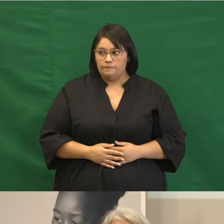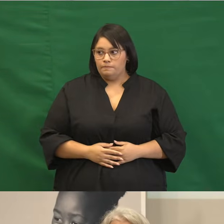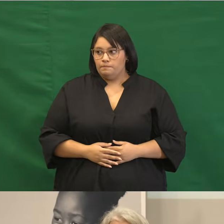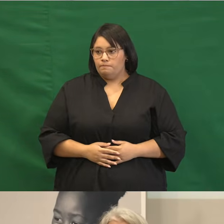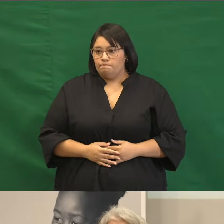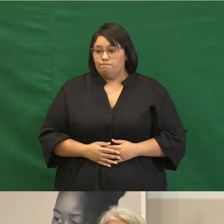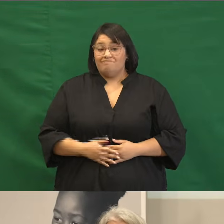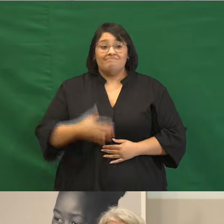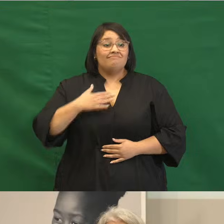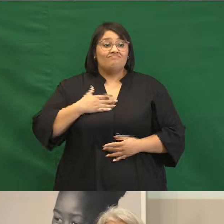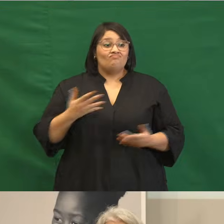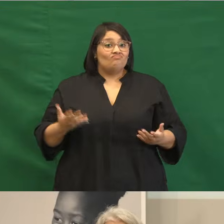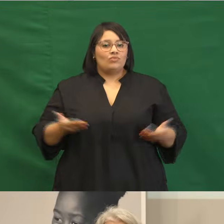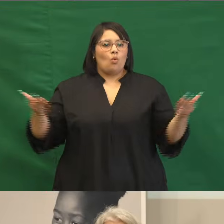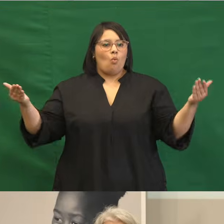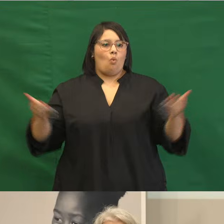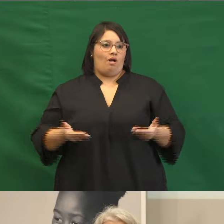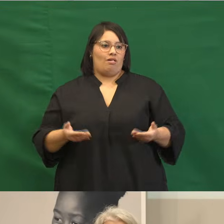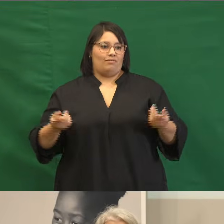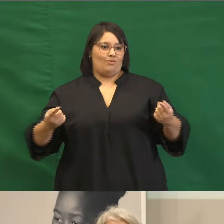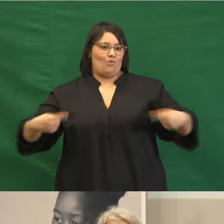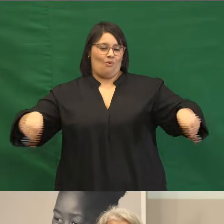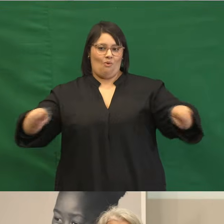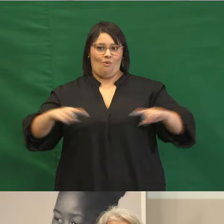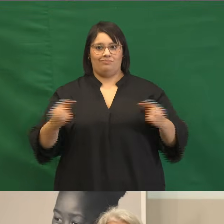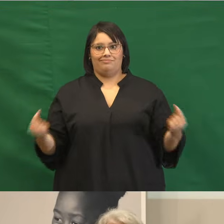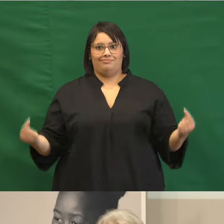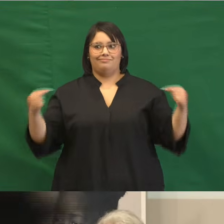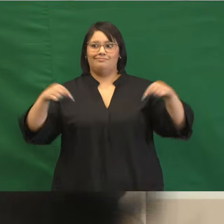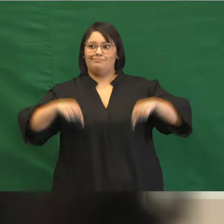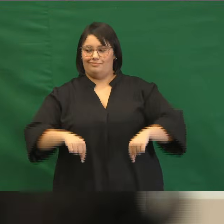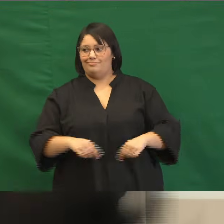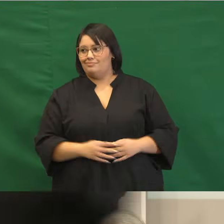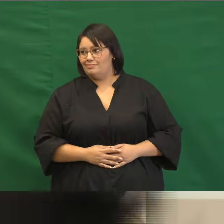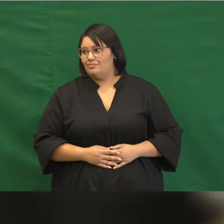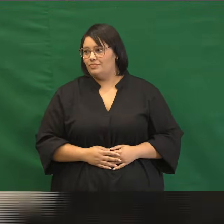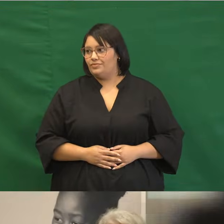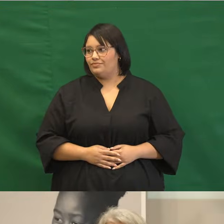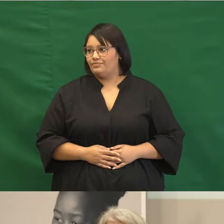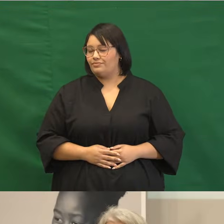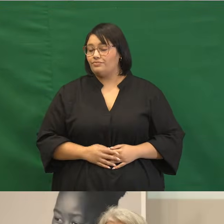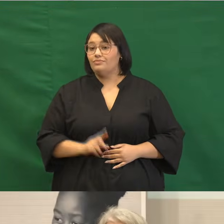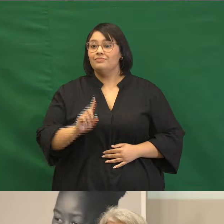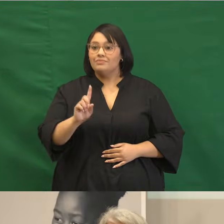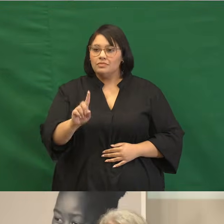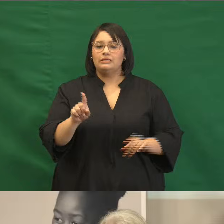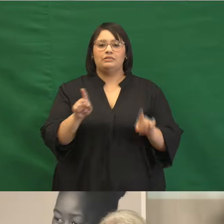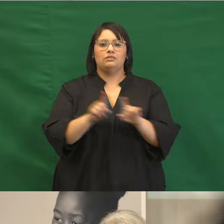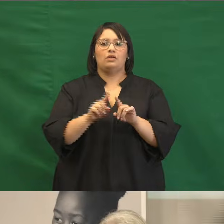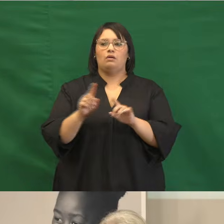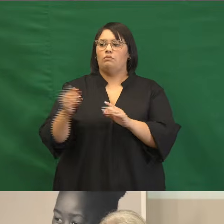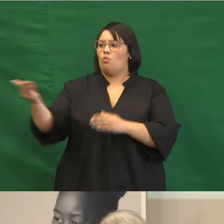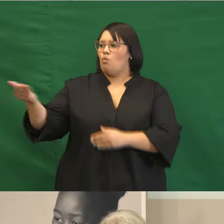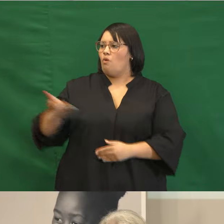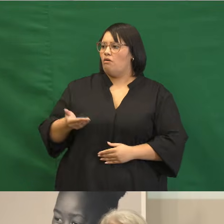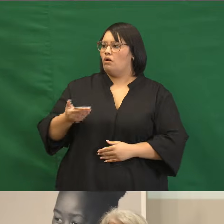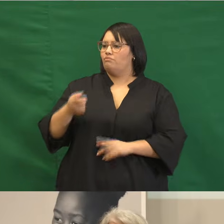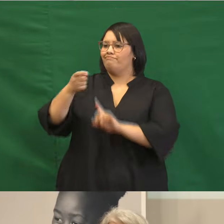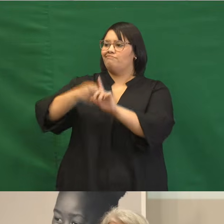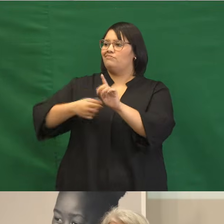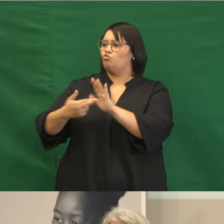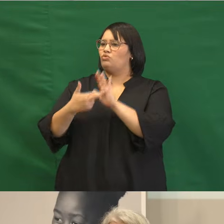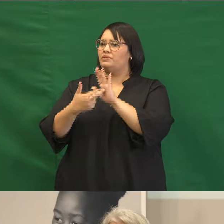welcome you to this event, and I'd particularly like to welcome representatives from